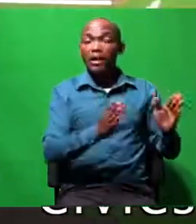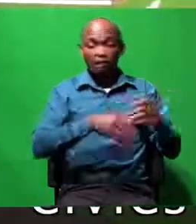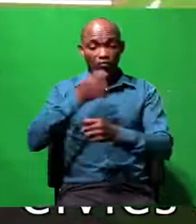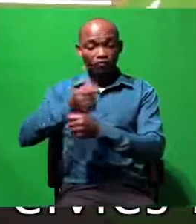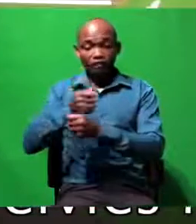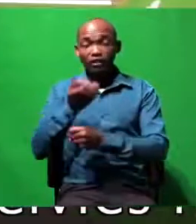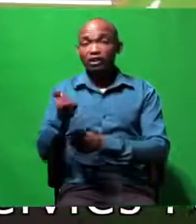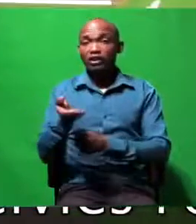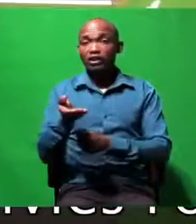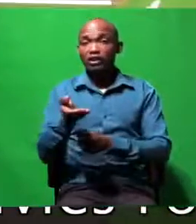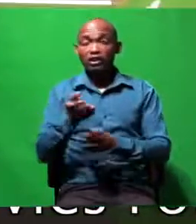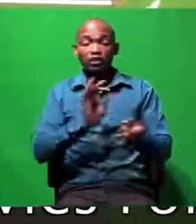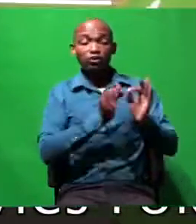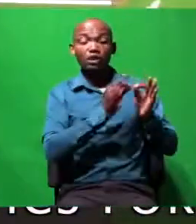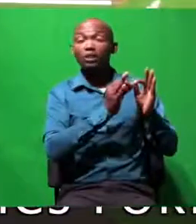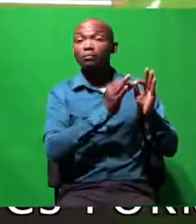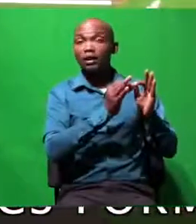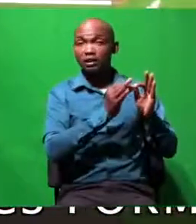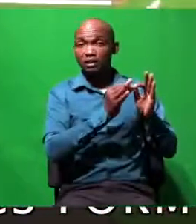is to interpret